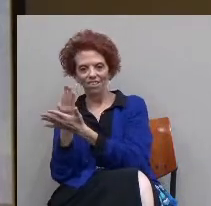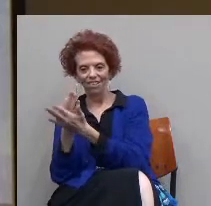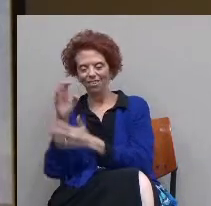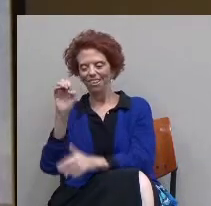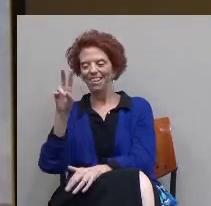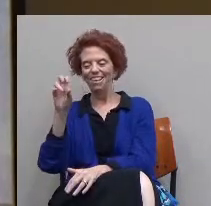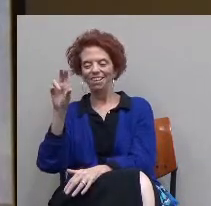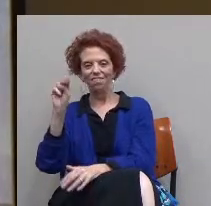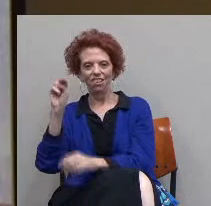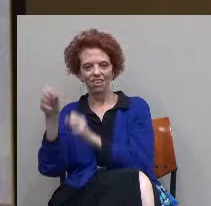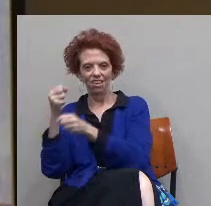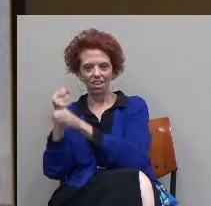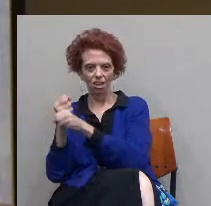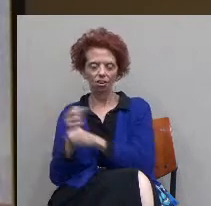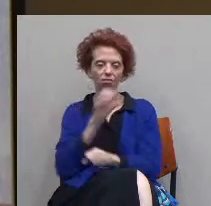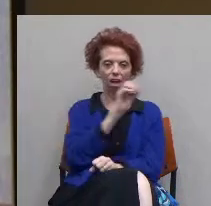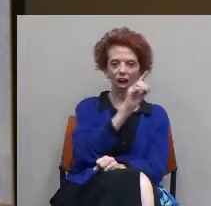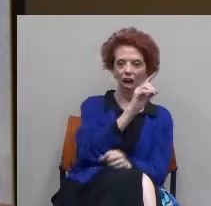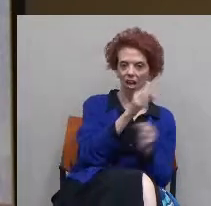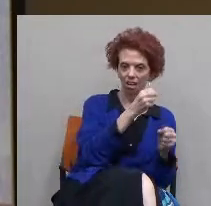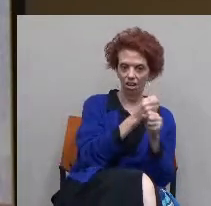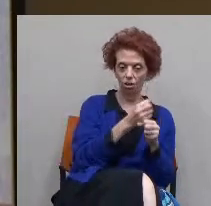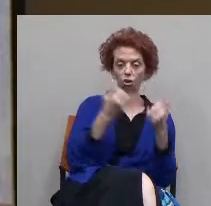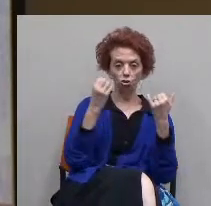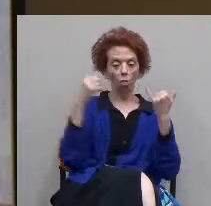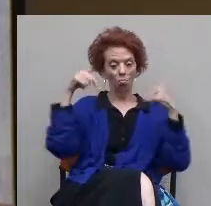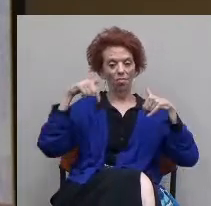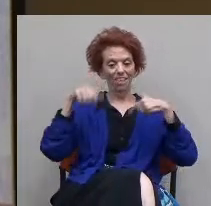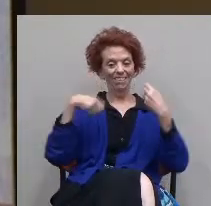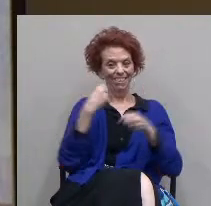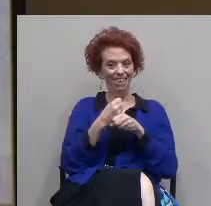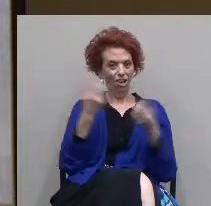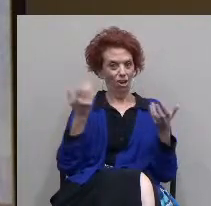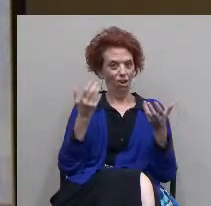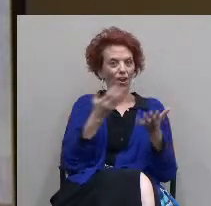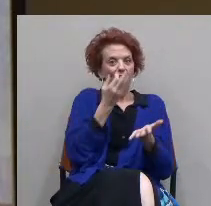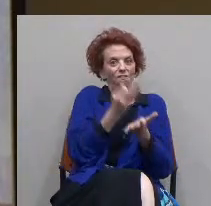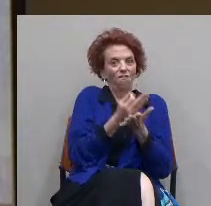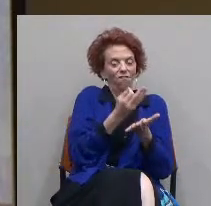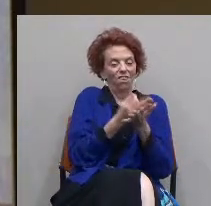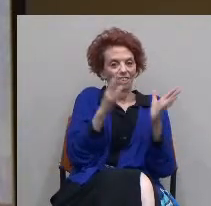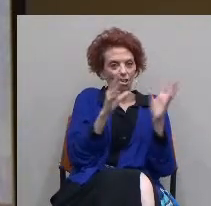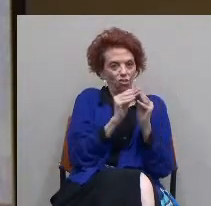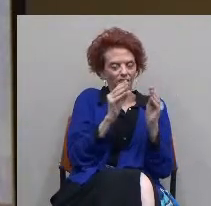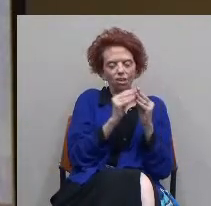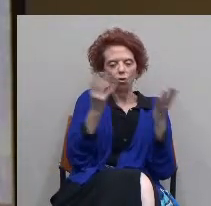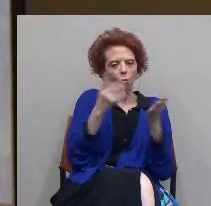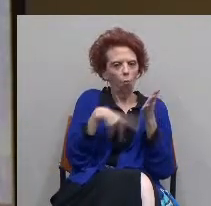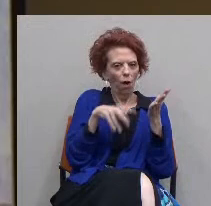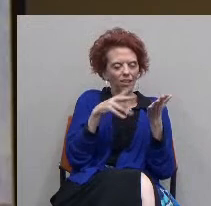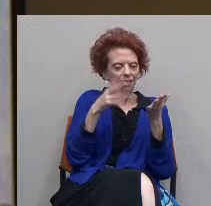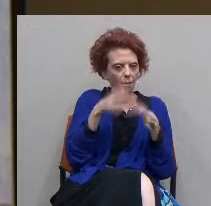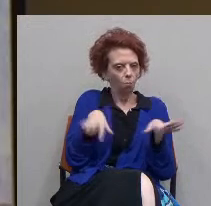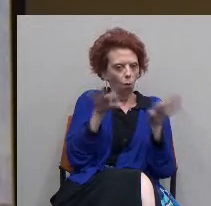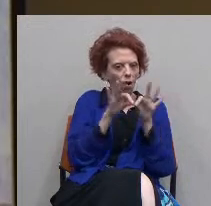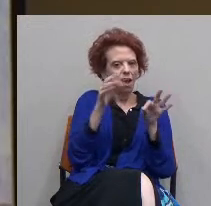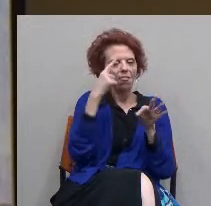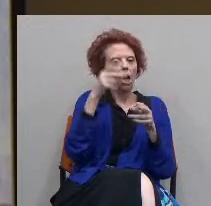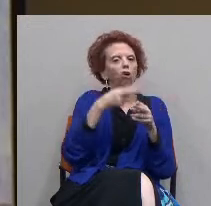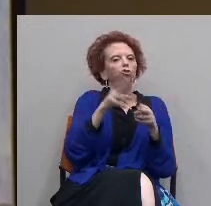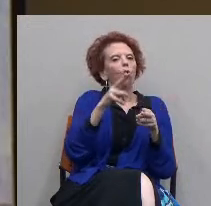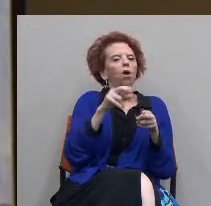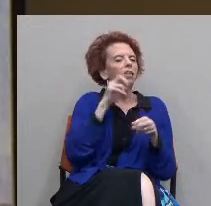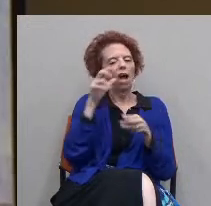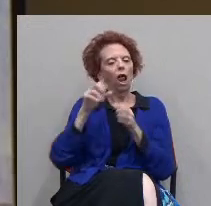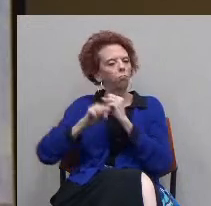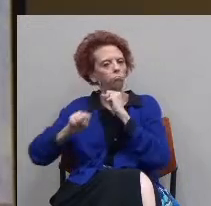in even-numbered years. We are heading into a fiscal session. What's important about a fiscal session, they are shorter. So they're not